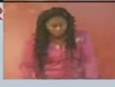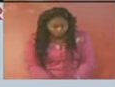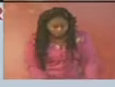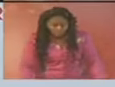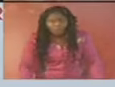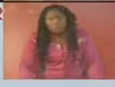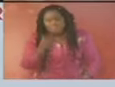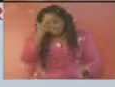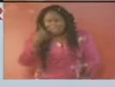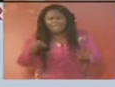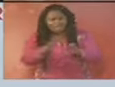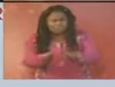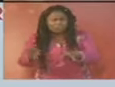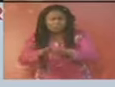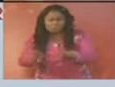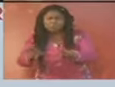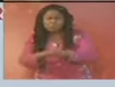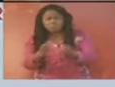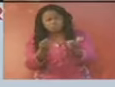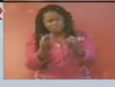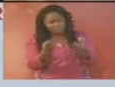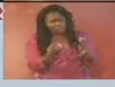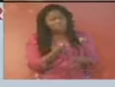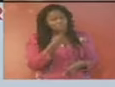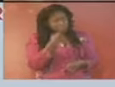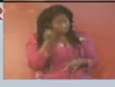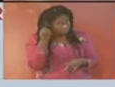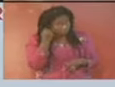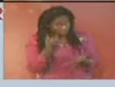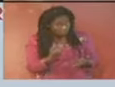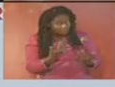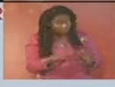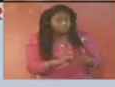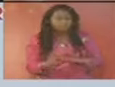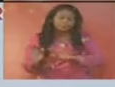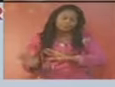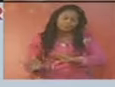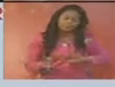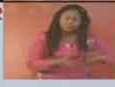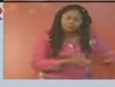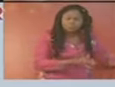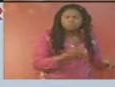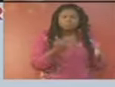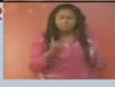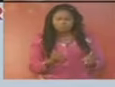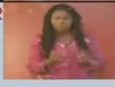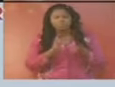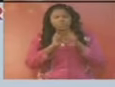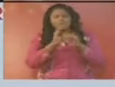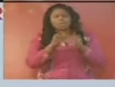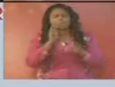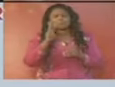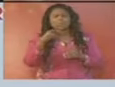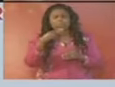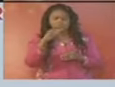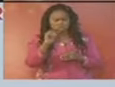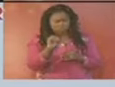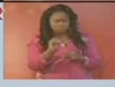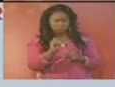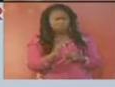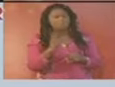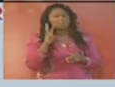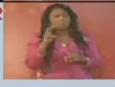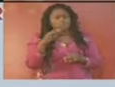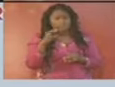2019, WHO declared 10 health priorities, 10. In that 10, the